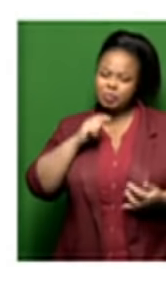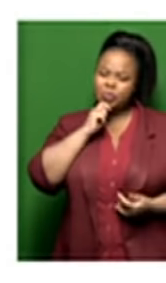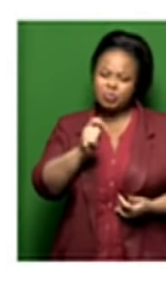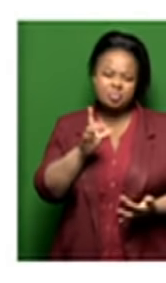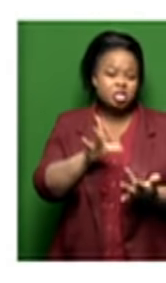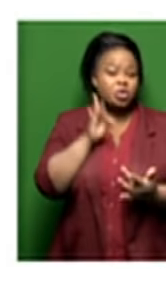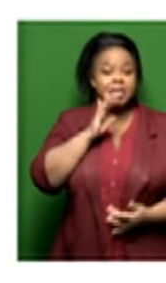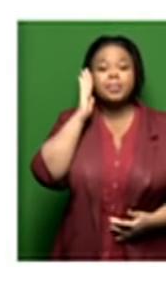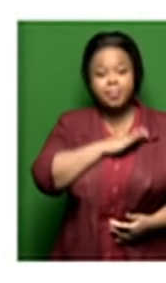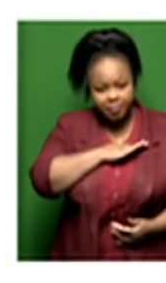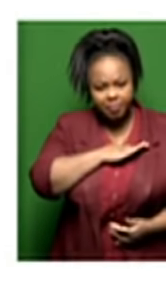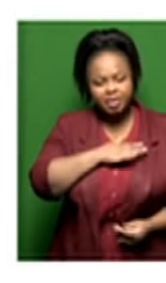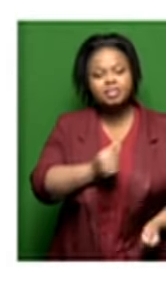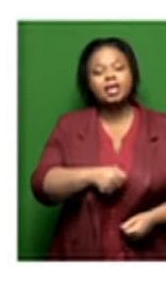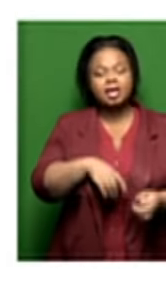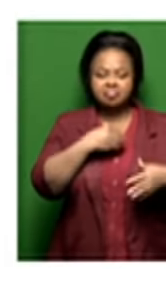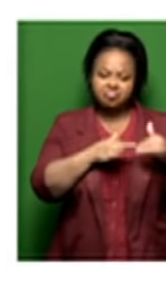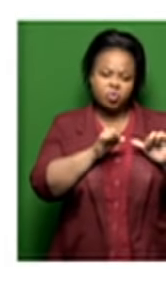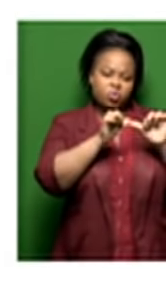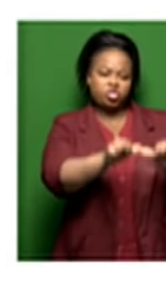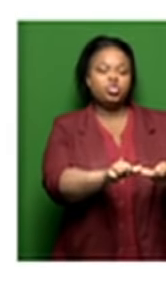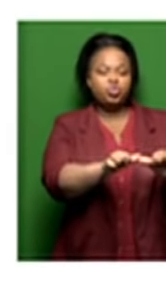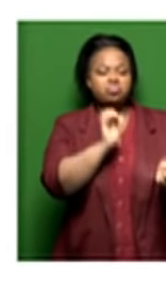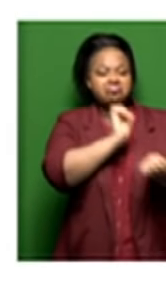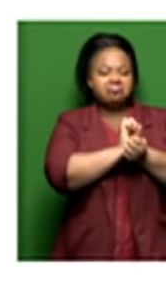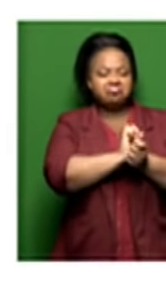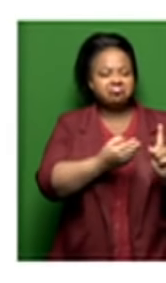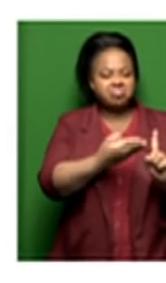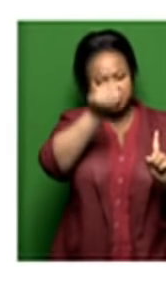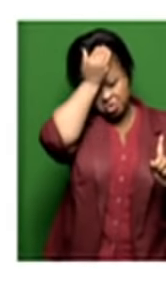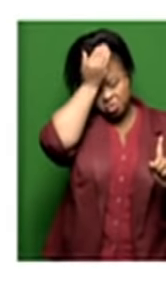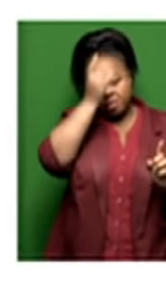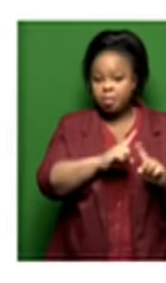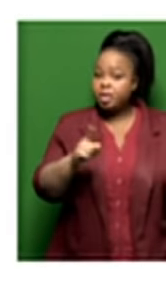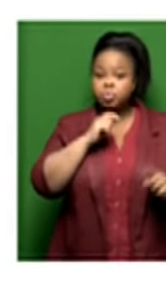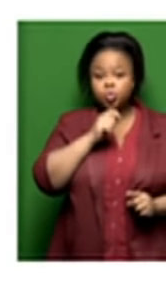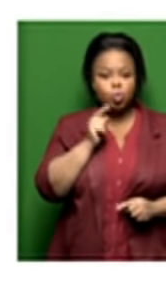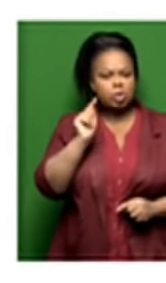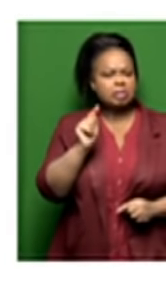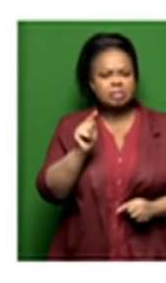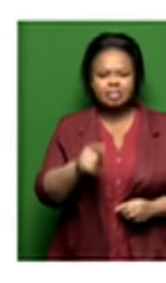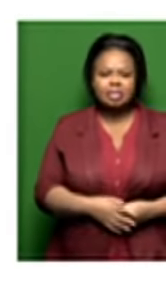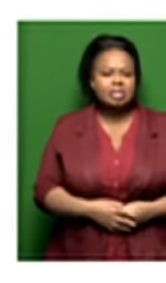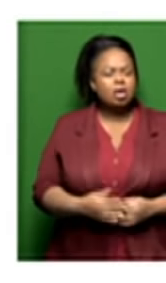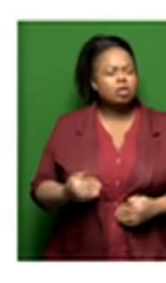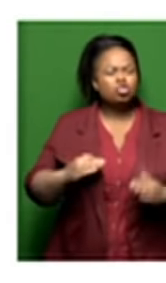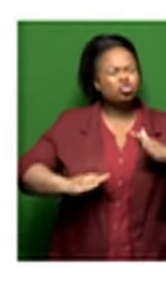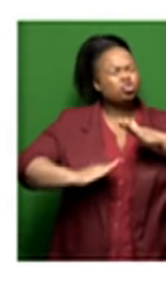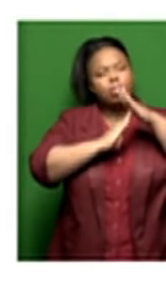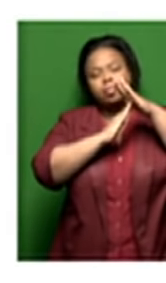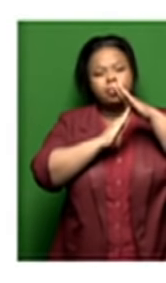way but to expedite the arrest of Mr. Zuma. And indeed, we have not seen this. I mean, this is the highest